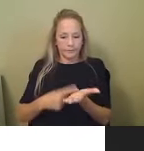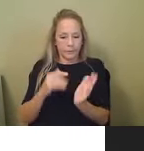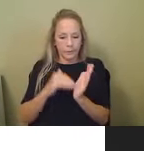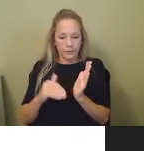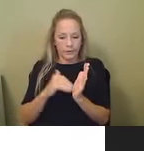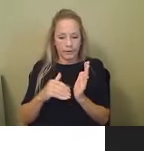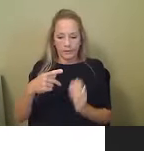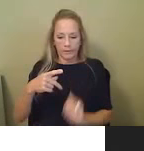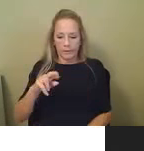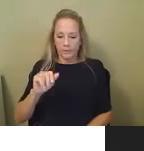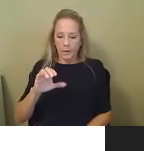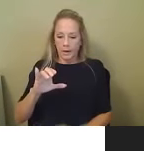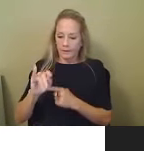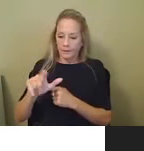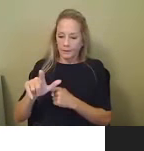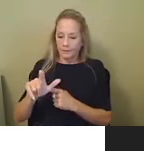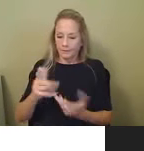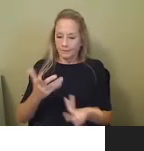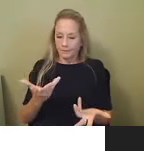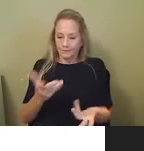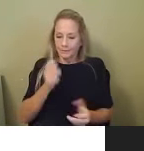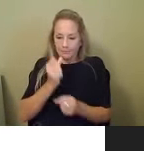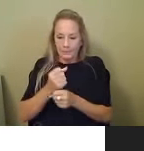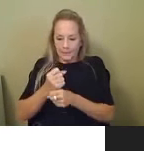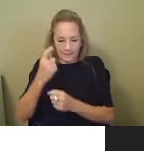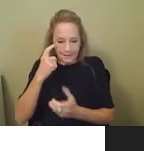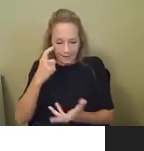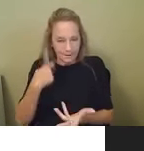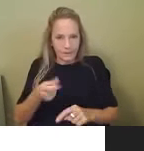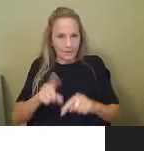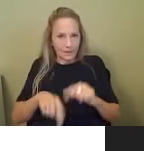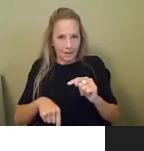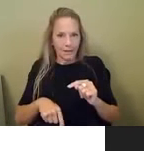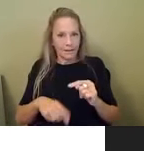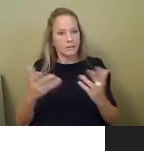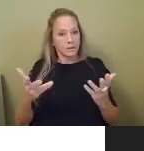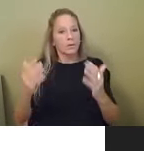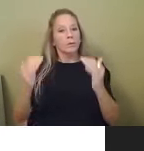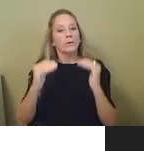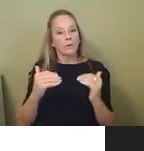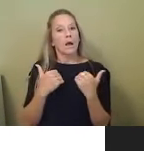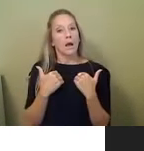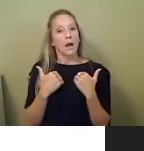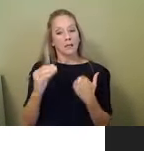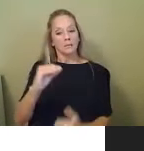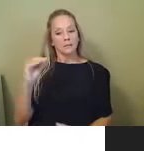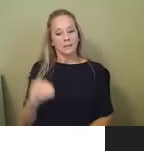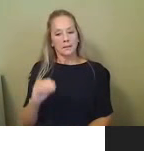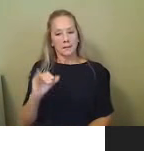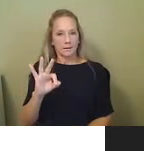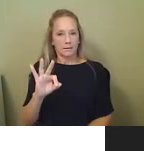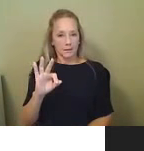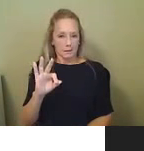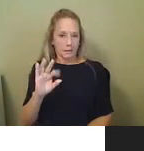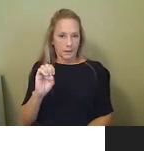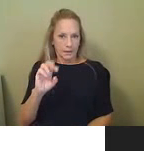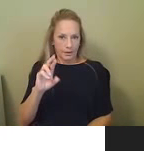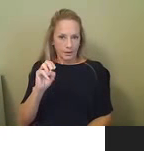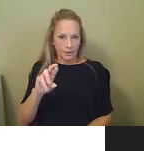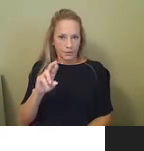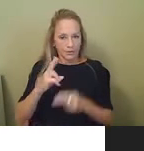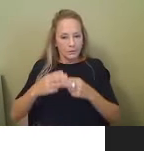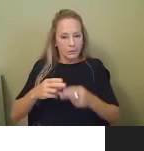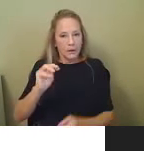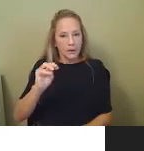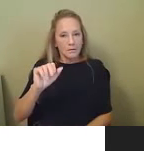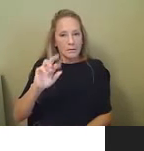sometimes practical wins. Now, there's also going to be a margin of error in what we do, meaning